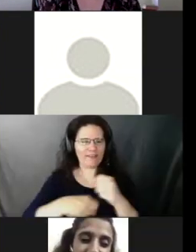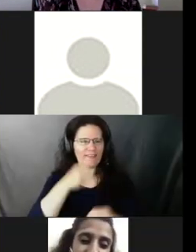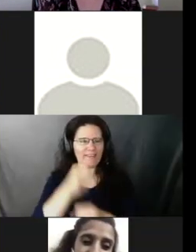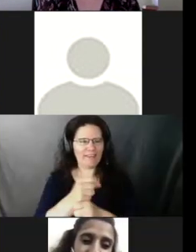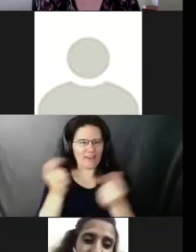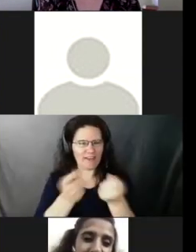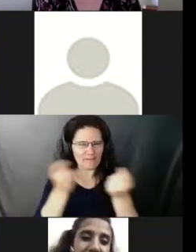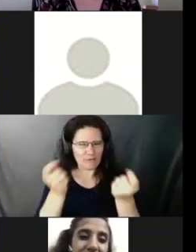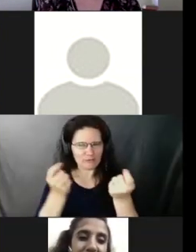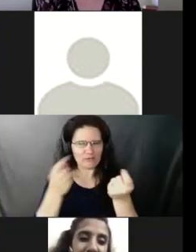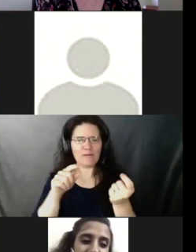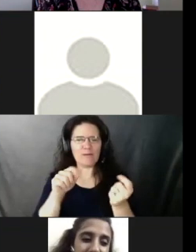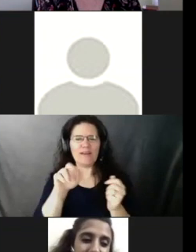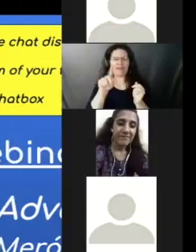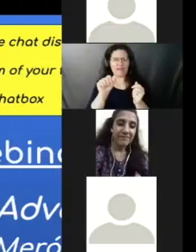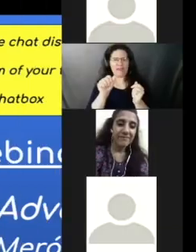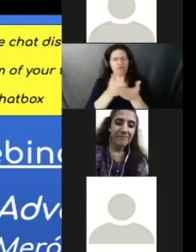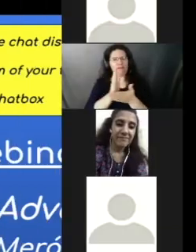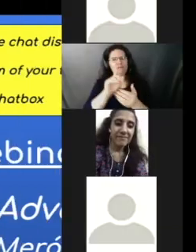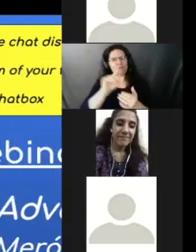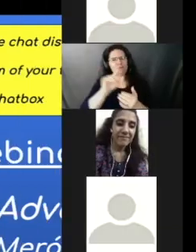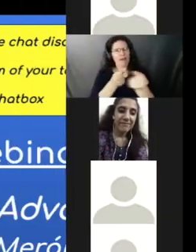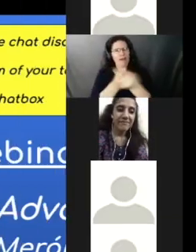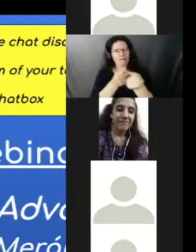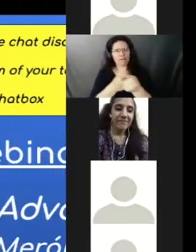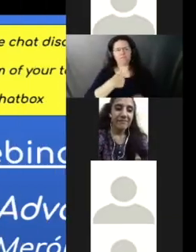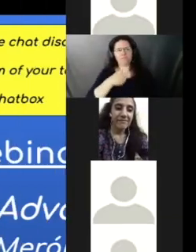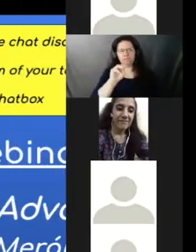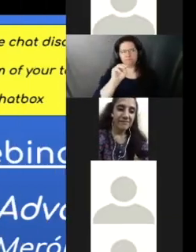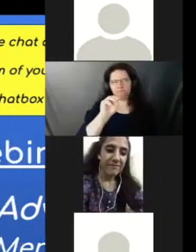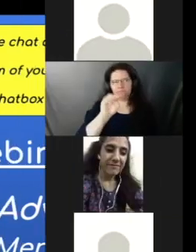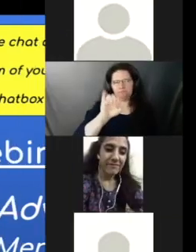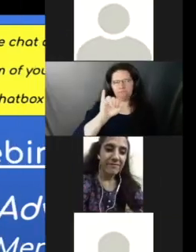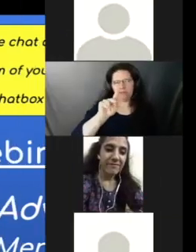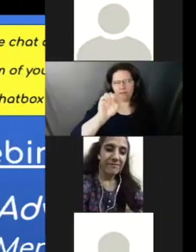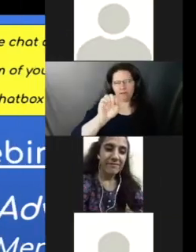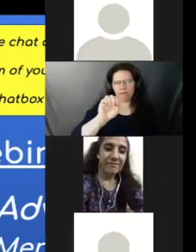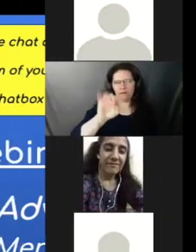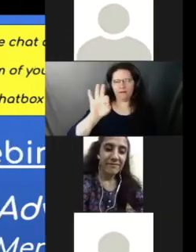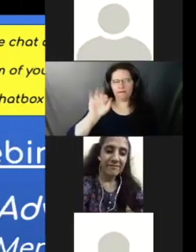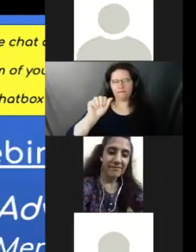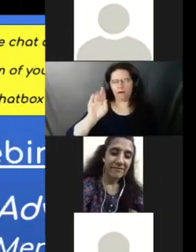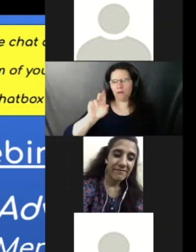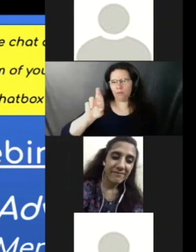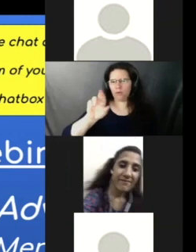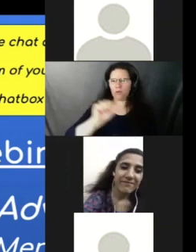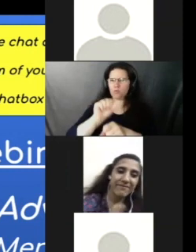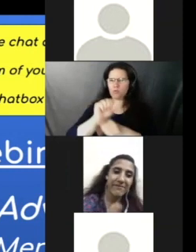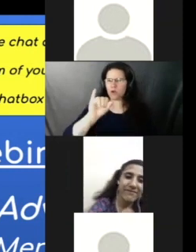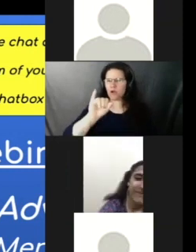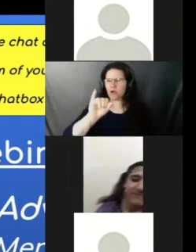name is Micah Faber and I'm the YES program coordinator at Iron USA, one of the implementing organizations of the YES